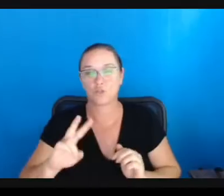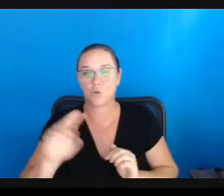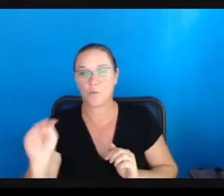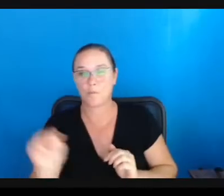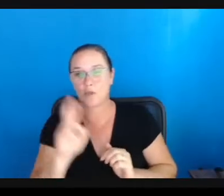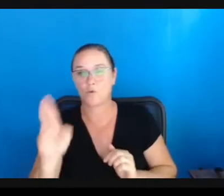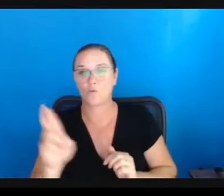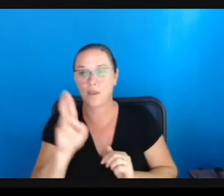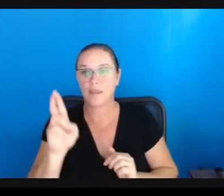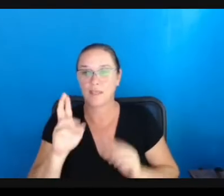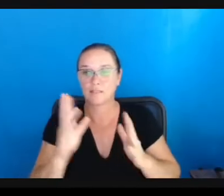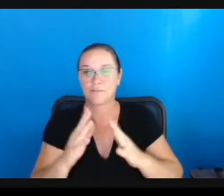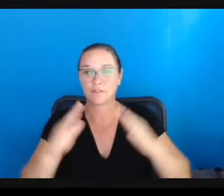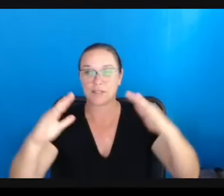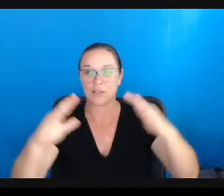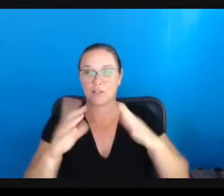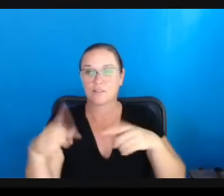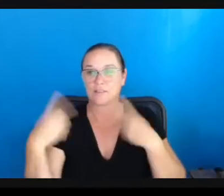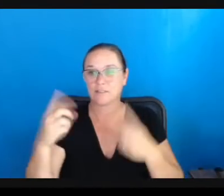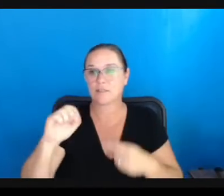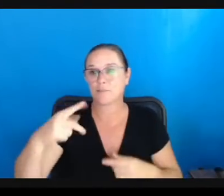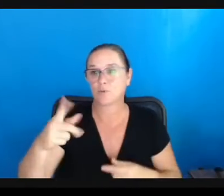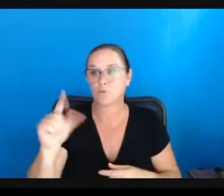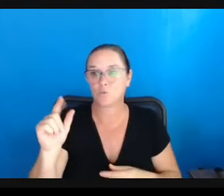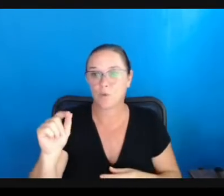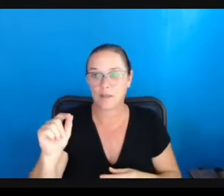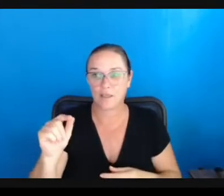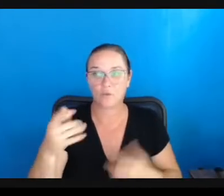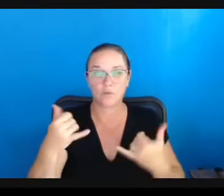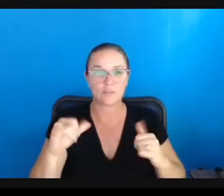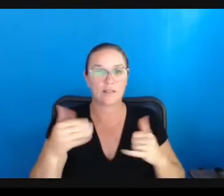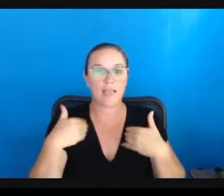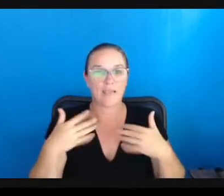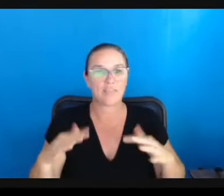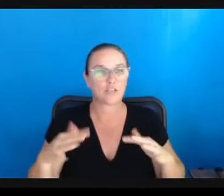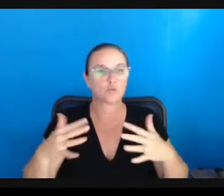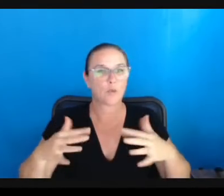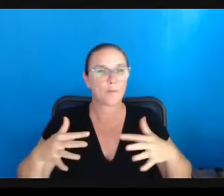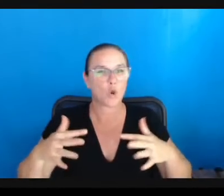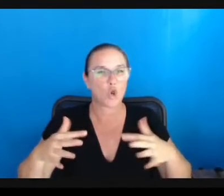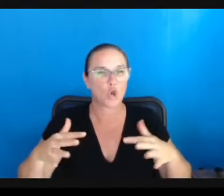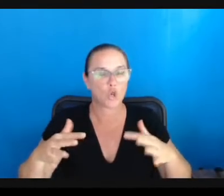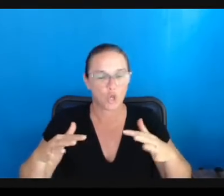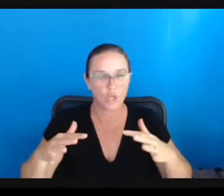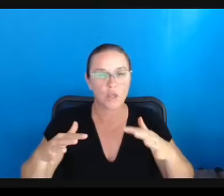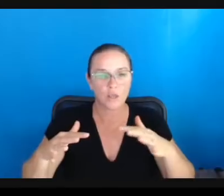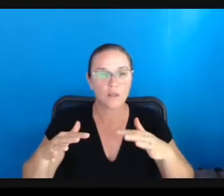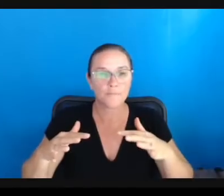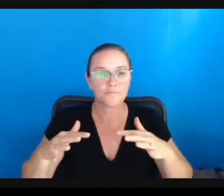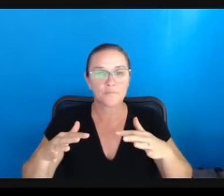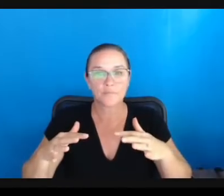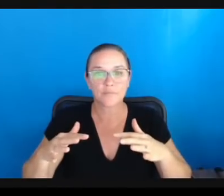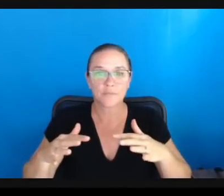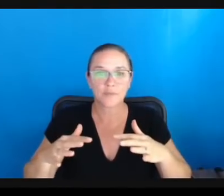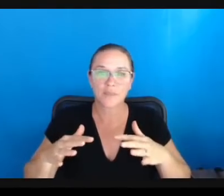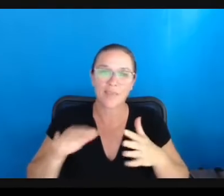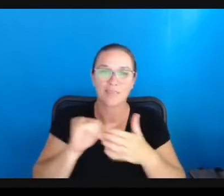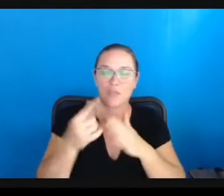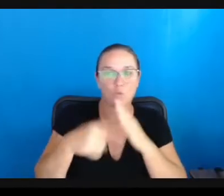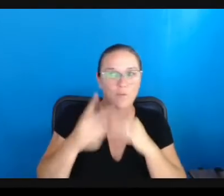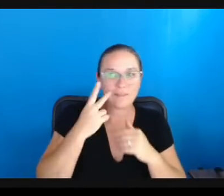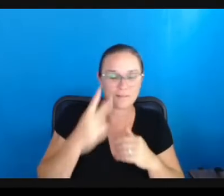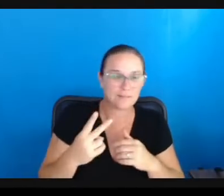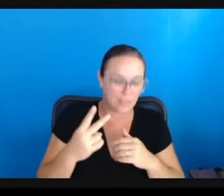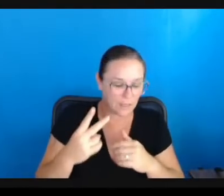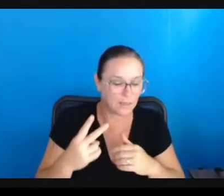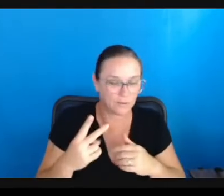episode 20. We still have a tremor, and those are all the signs that we are seeing typically between episodes, leading to one